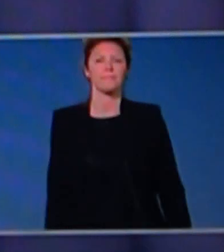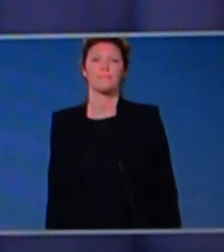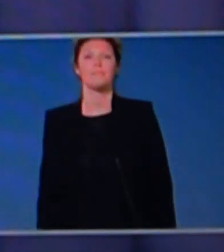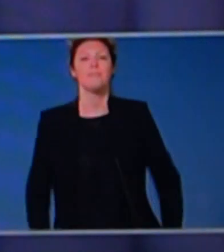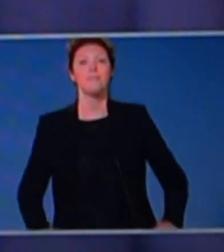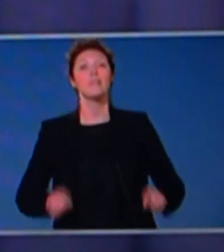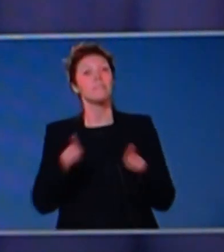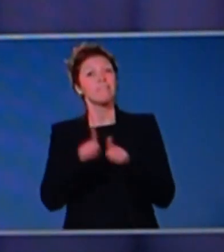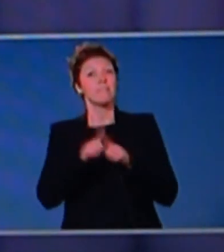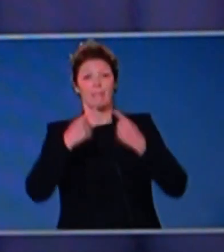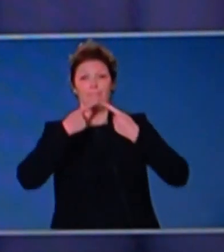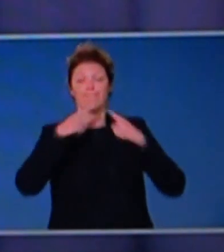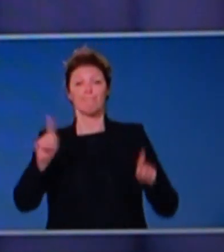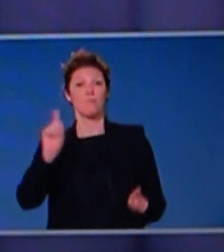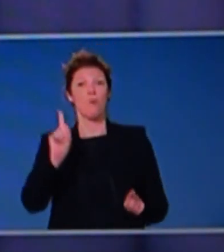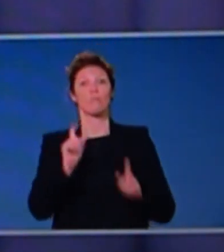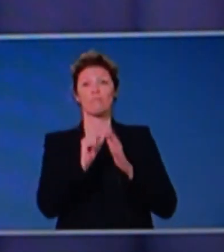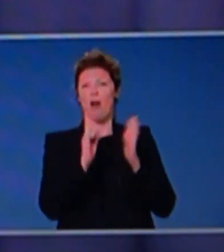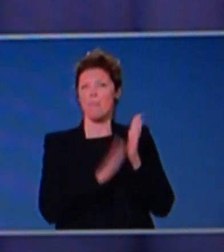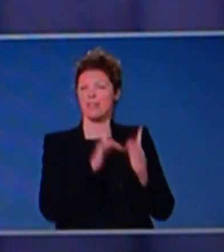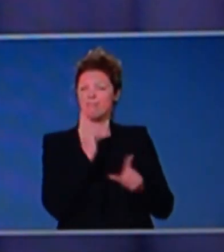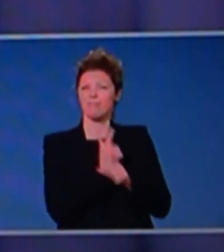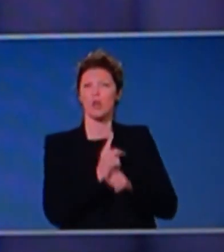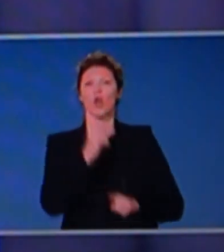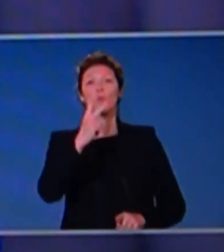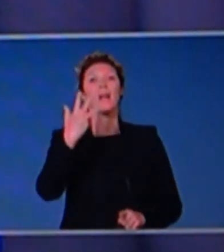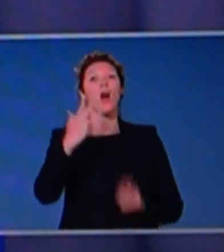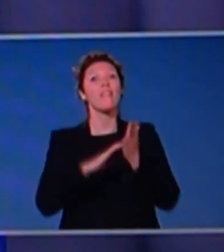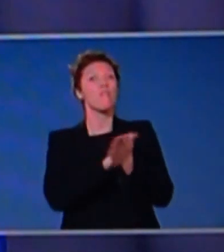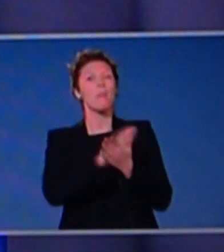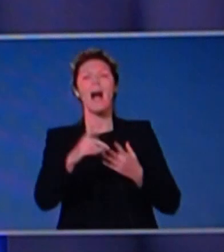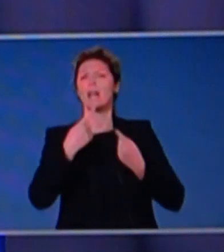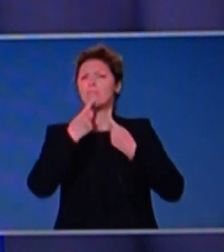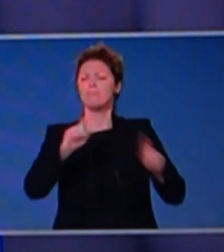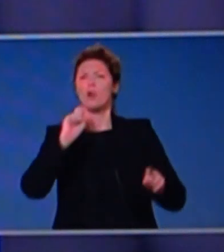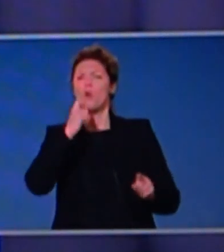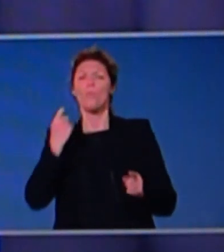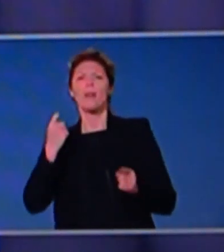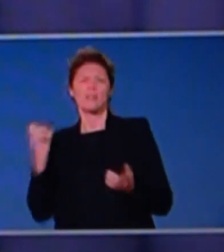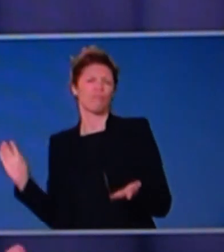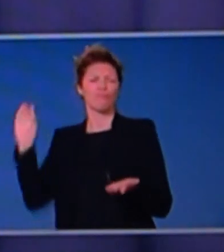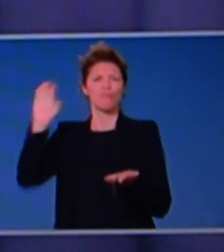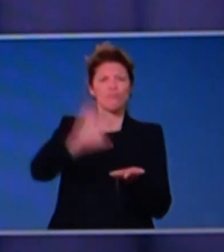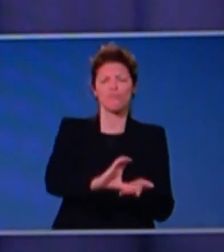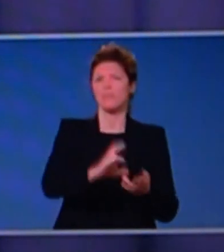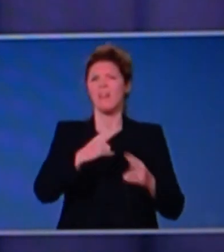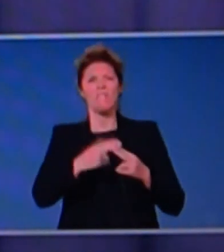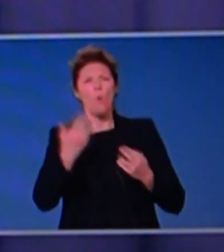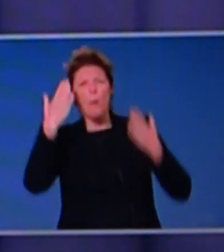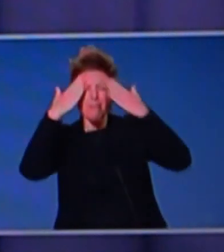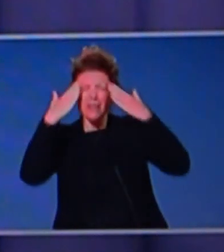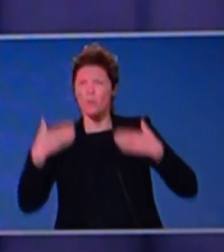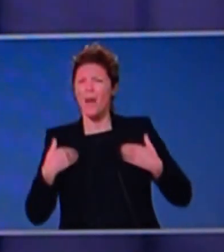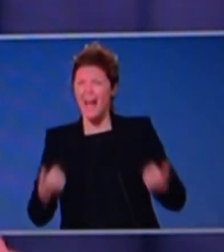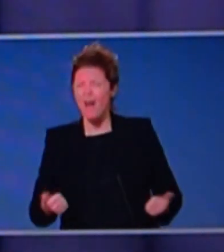that the government announced a mental health support package, anticipating ahead, I think, of the